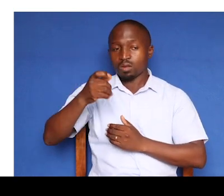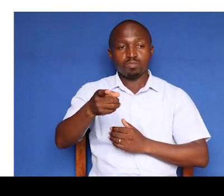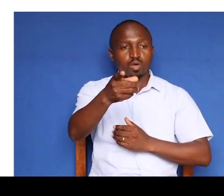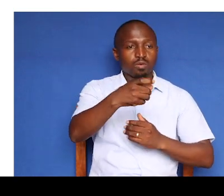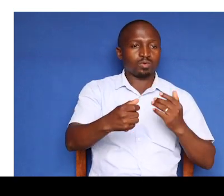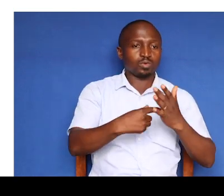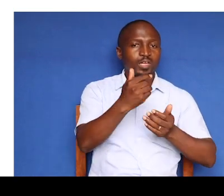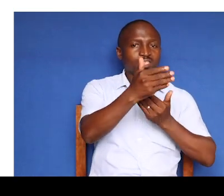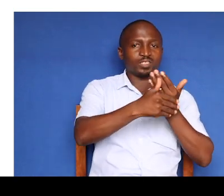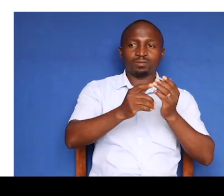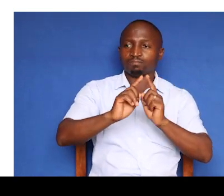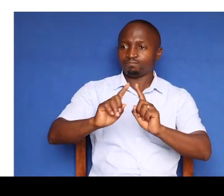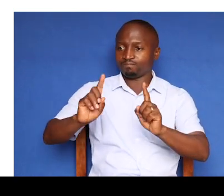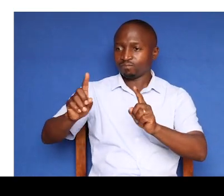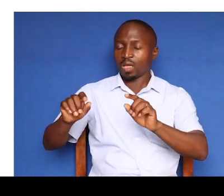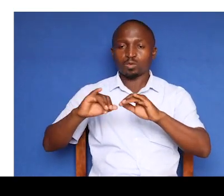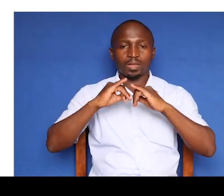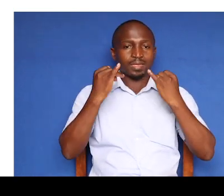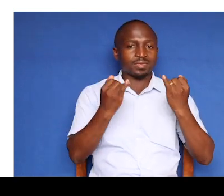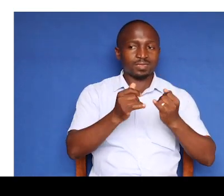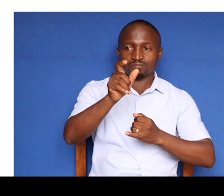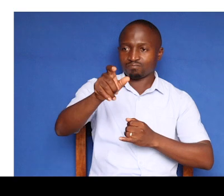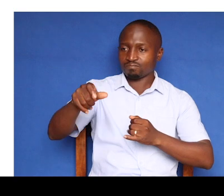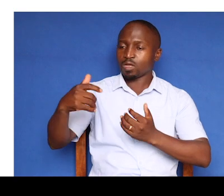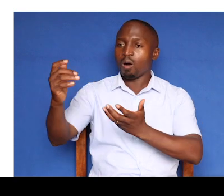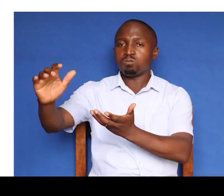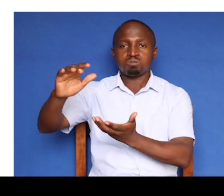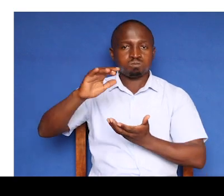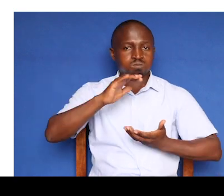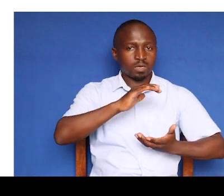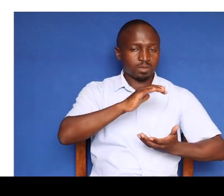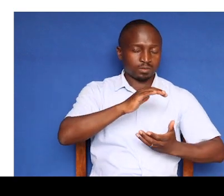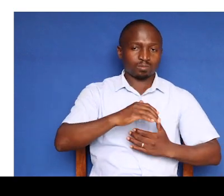different institutions or persons, etc.